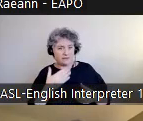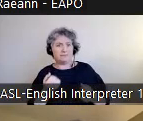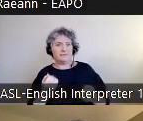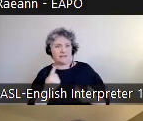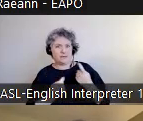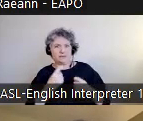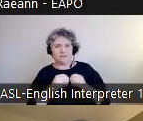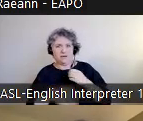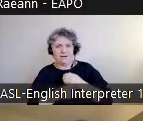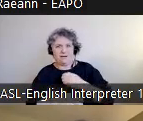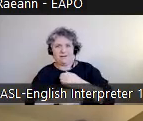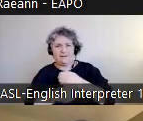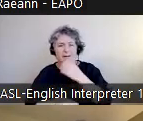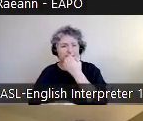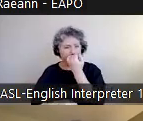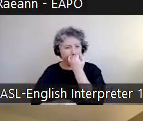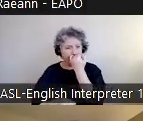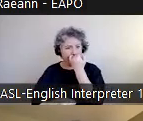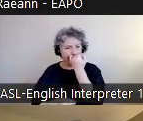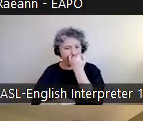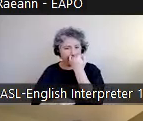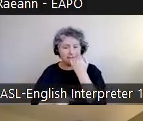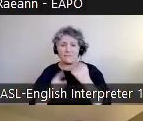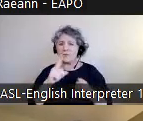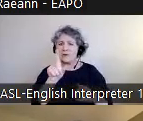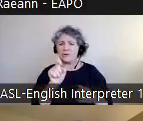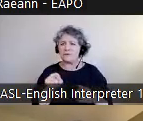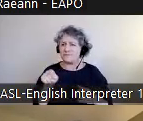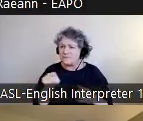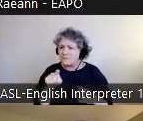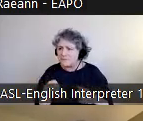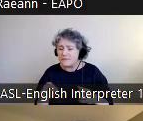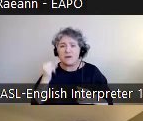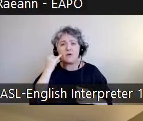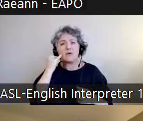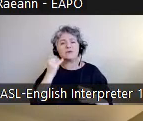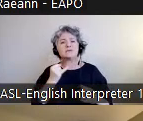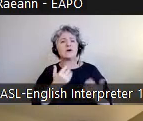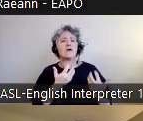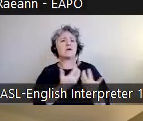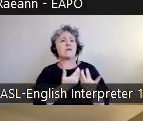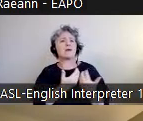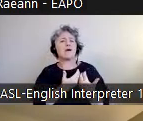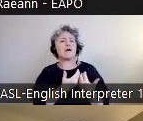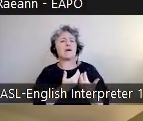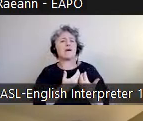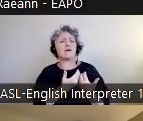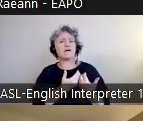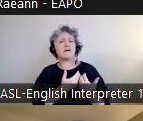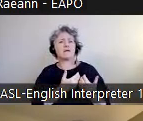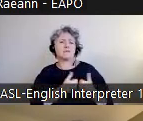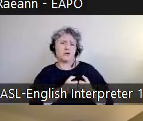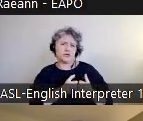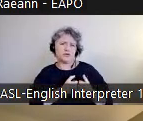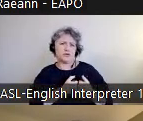One question here is, what if there's a challenge from a common law partner towards the attorney?